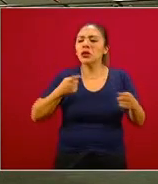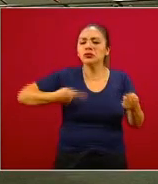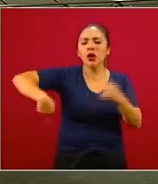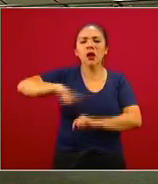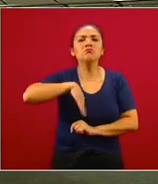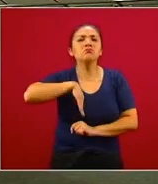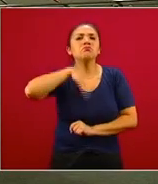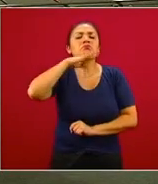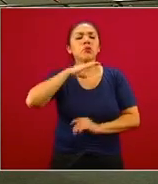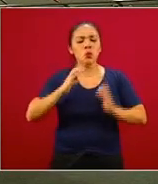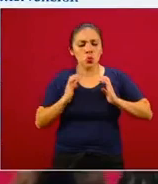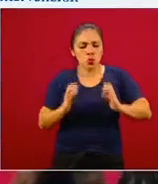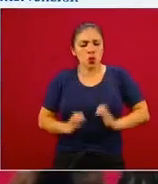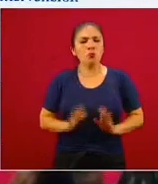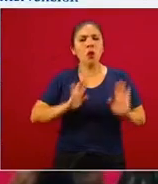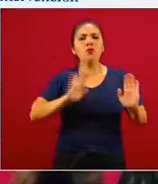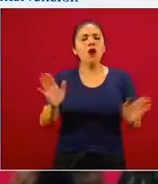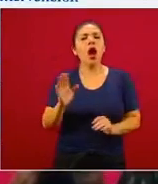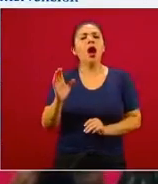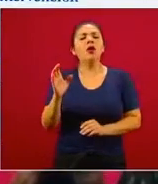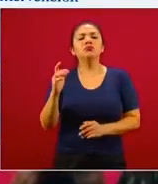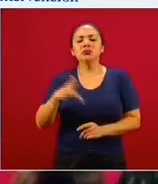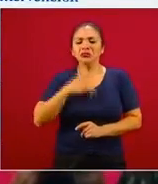this peak happens when we